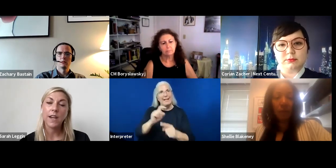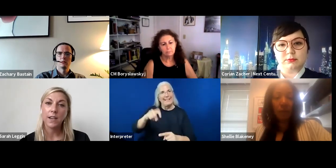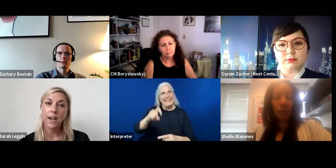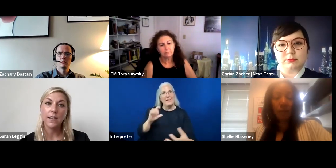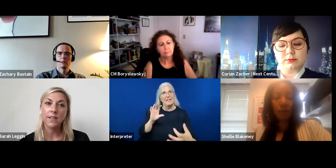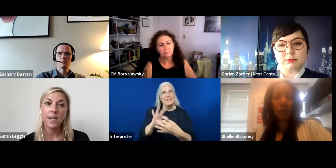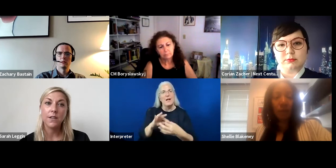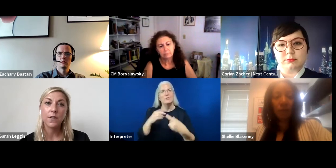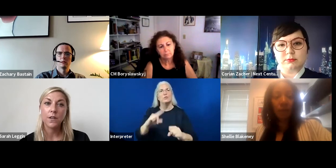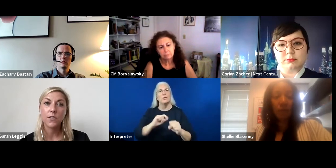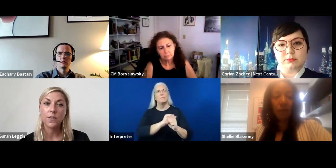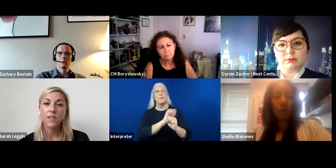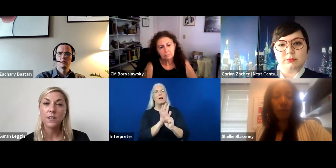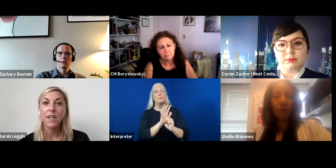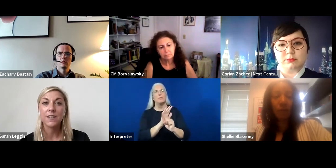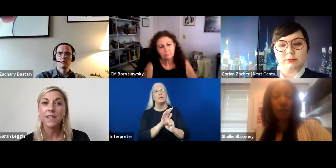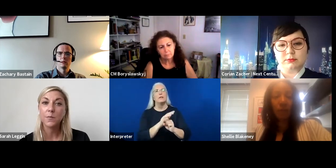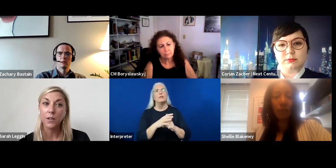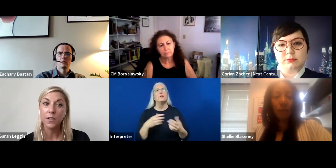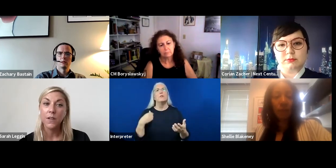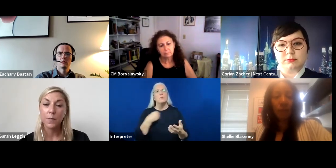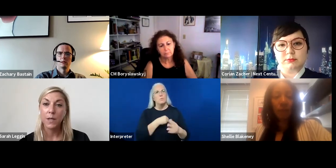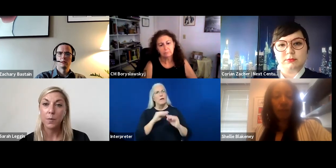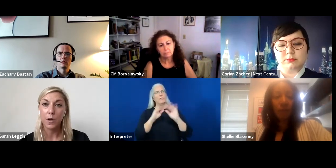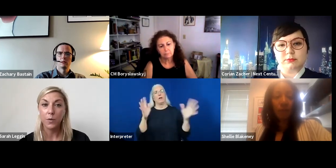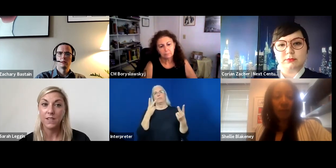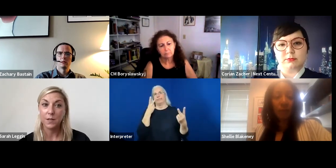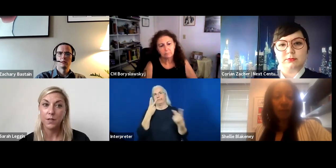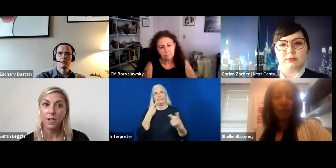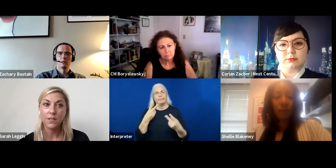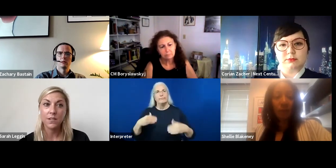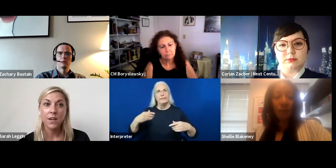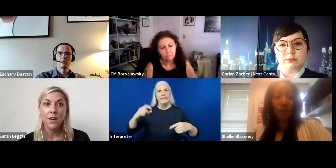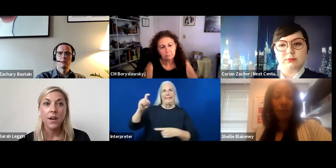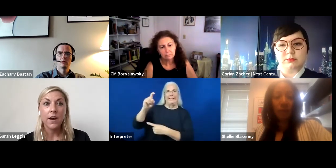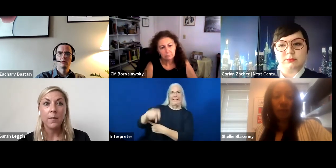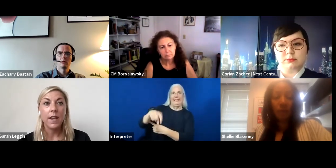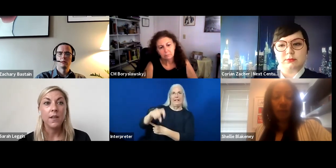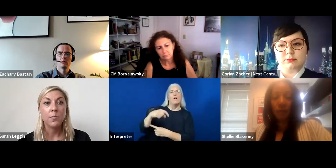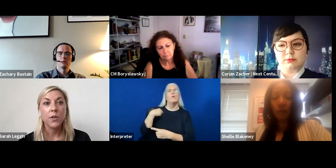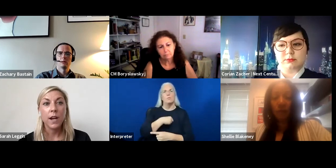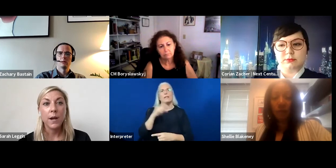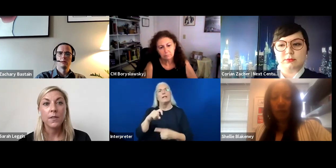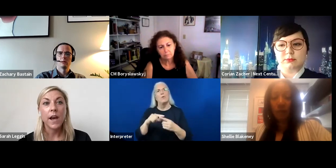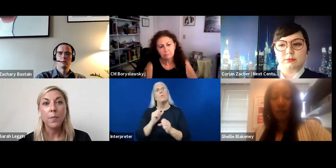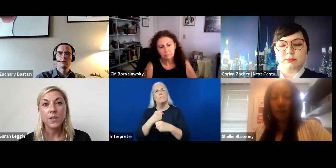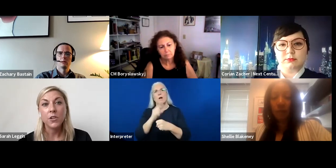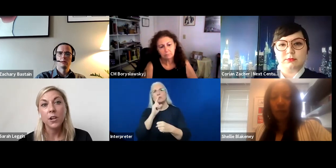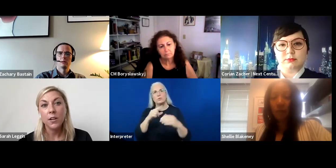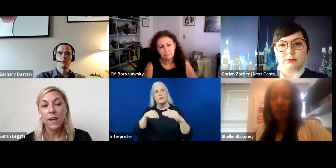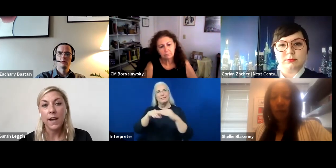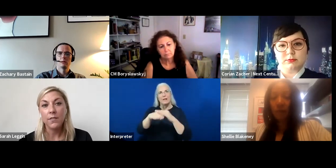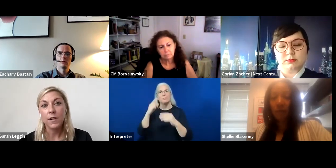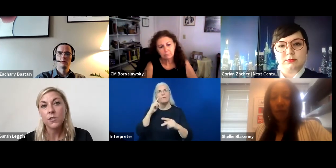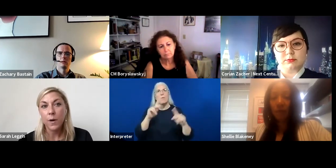explicitly recognized the need for those services to be accessible for people with disabilities. And the programs help